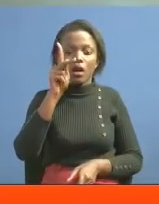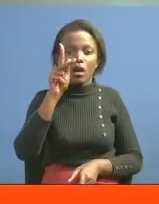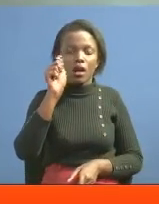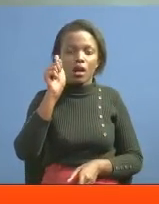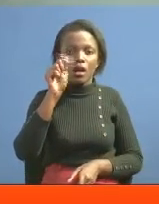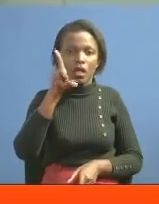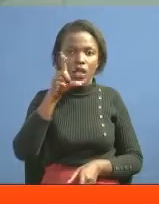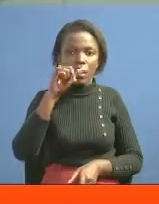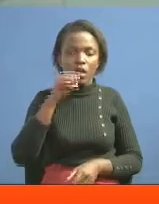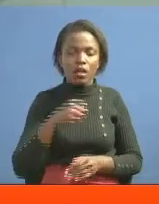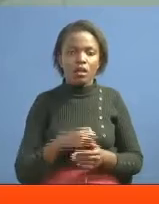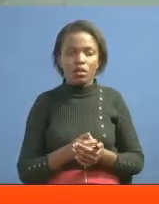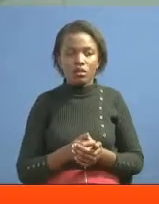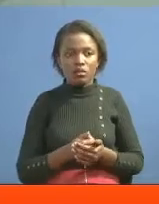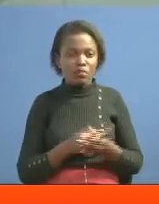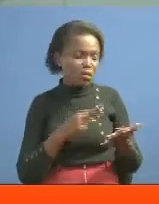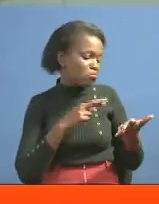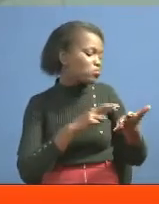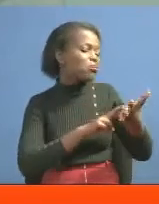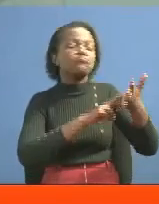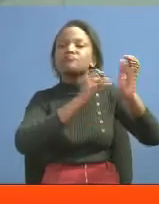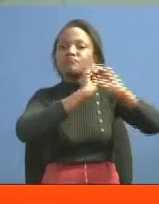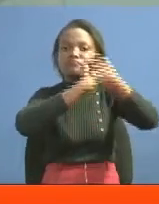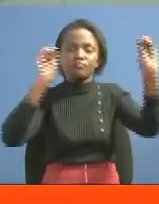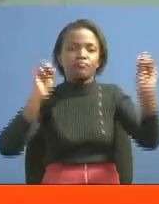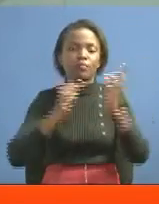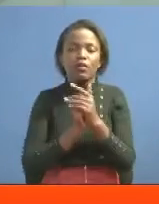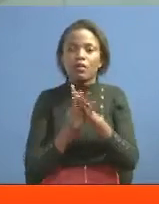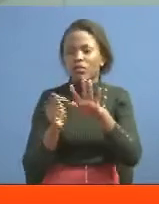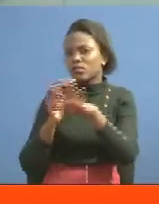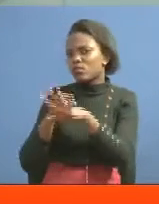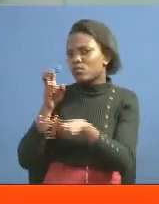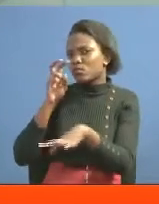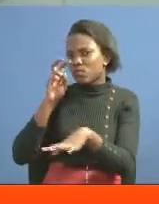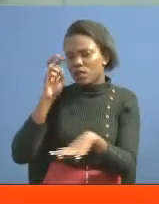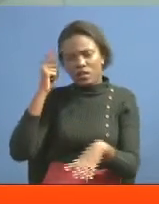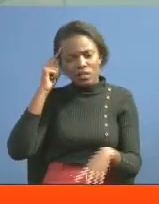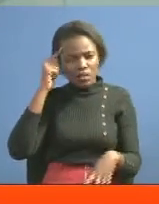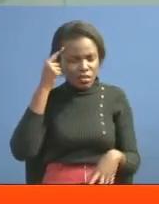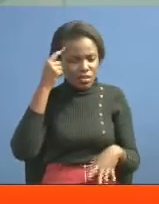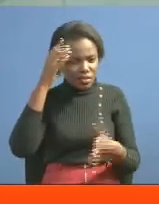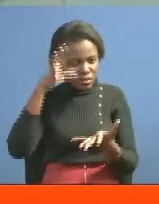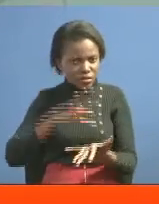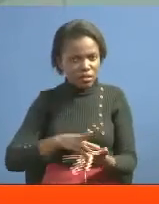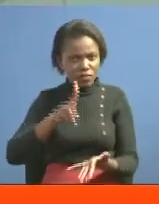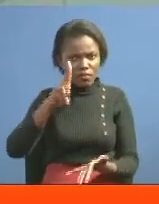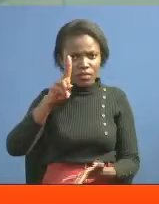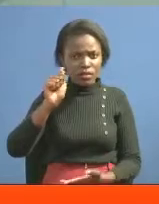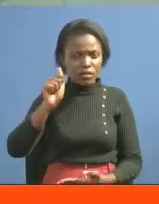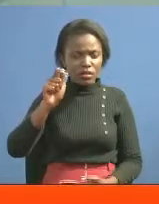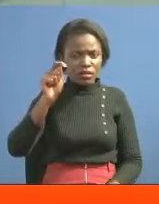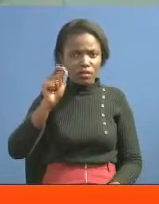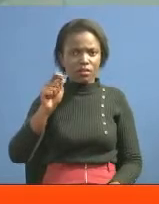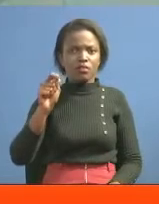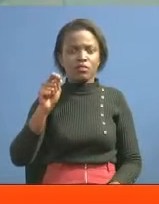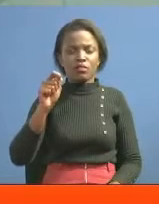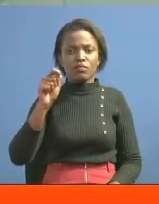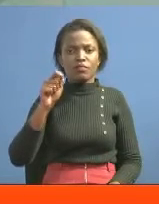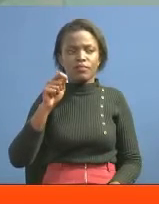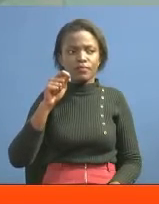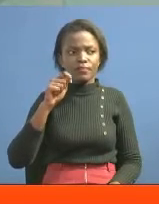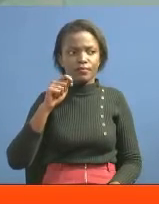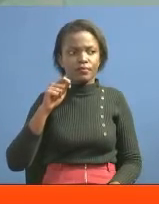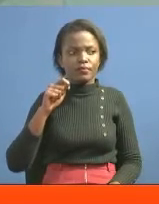not probably even registered as businesses, right? And so when you think about the reduction of VAT and all these other stimulus packages, they definitely